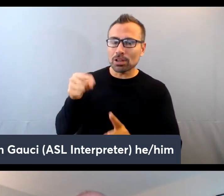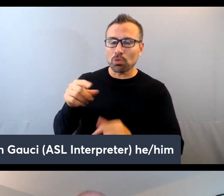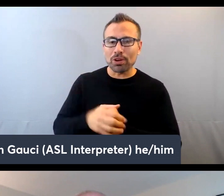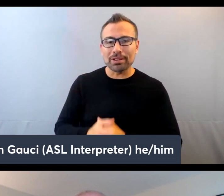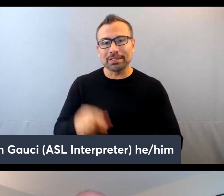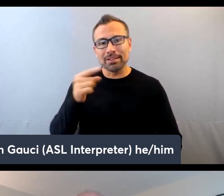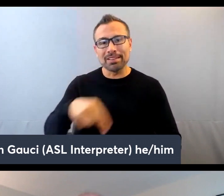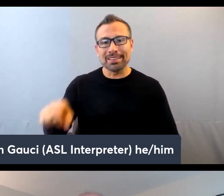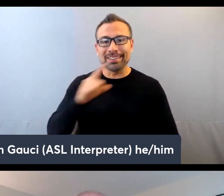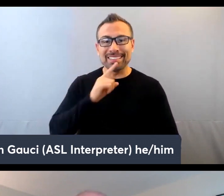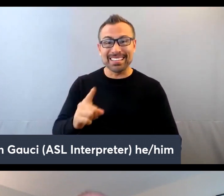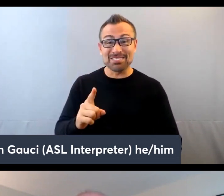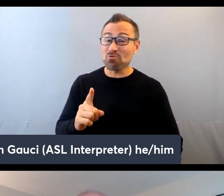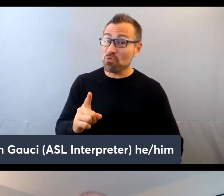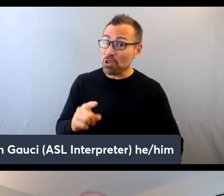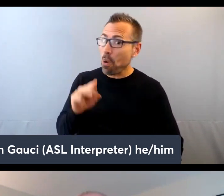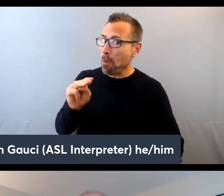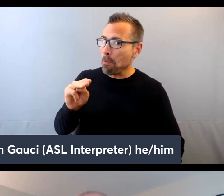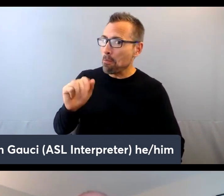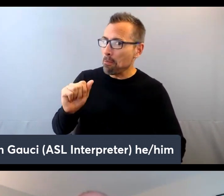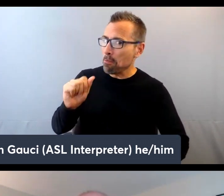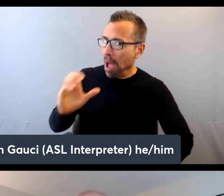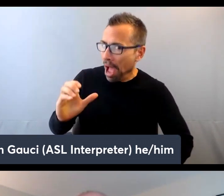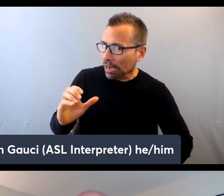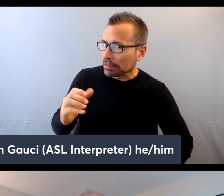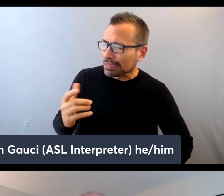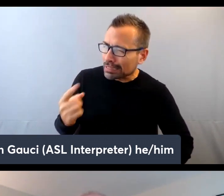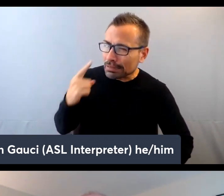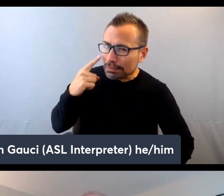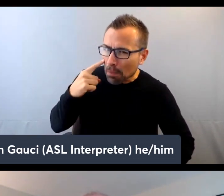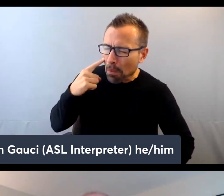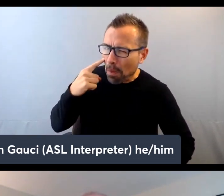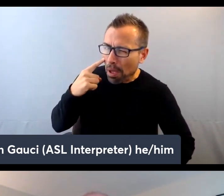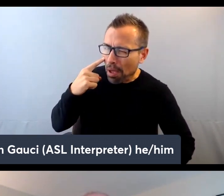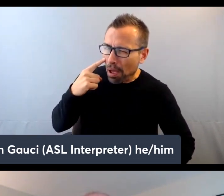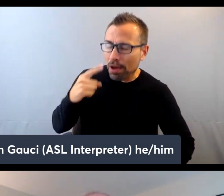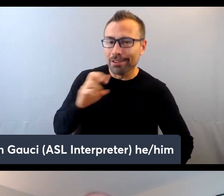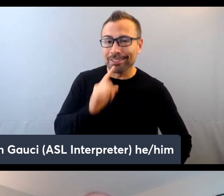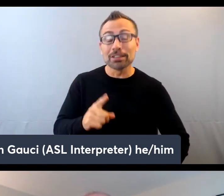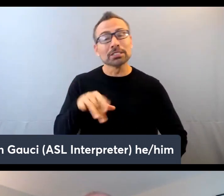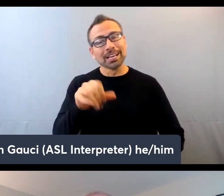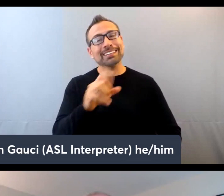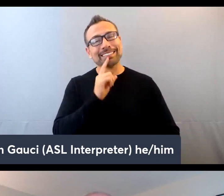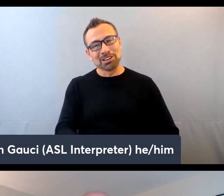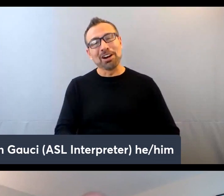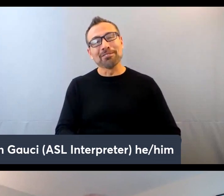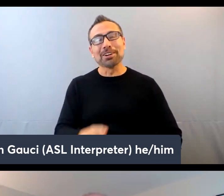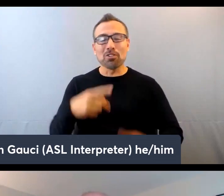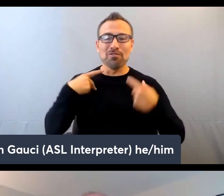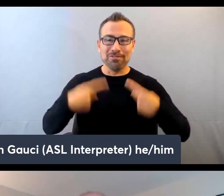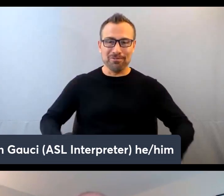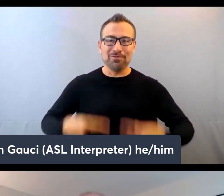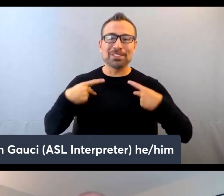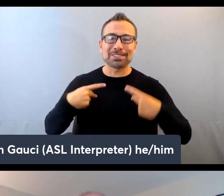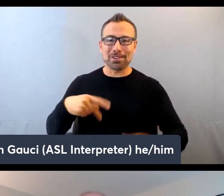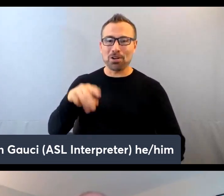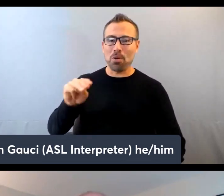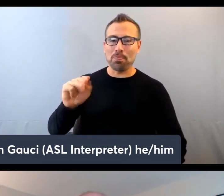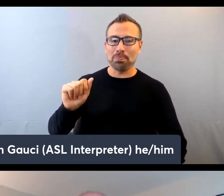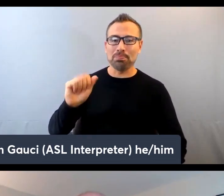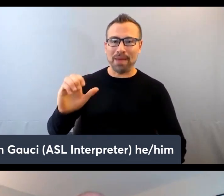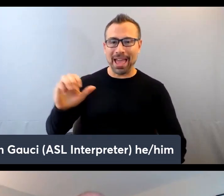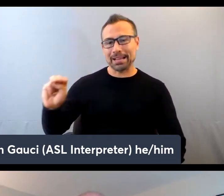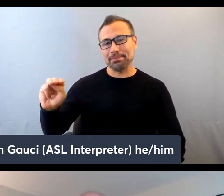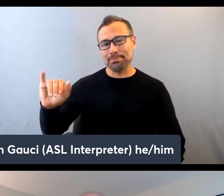Hackintoshes? Are these real Mac? And yes, they are actually real physical Macs, real physical Mac Minis. If